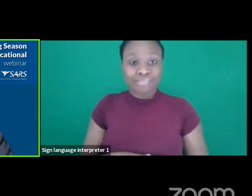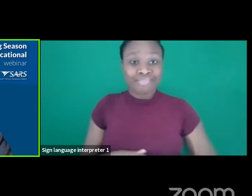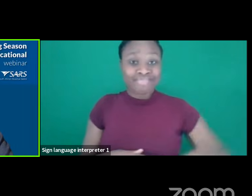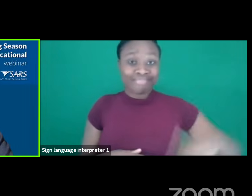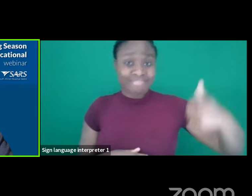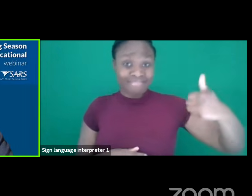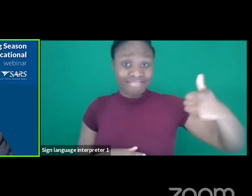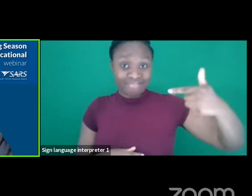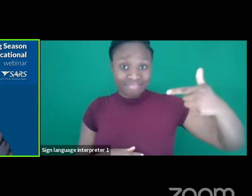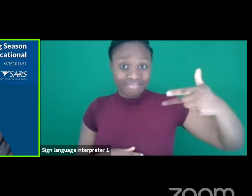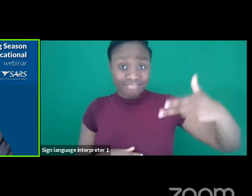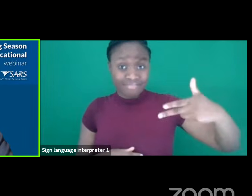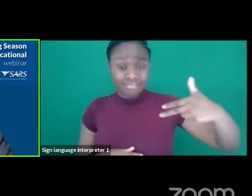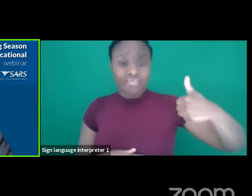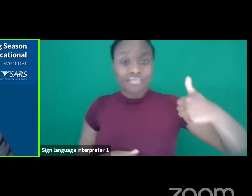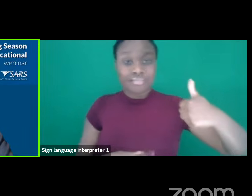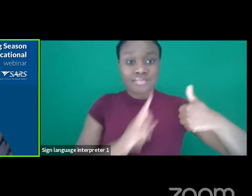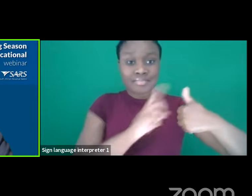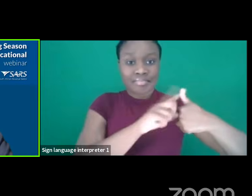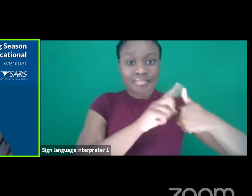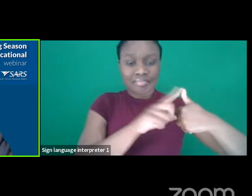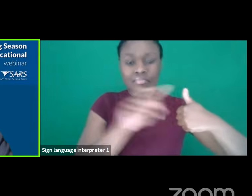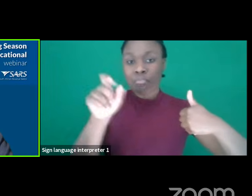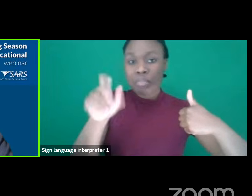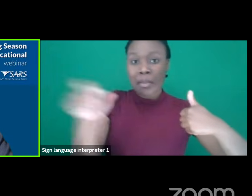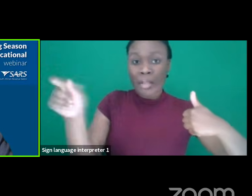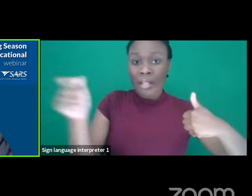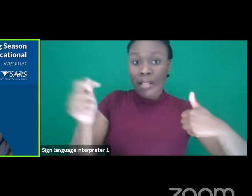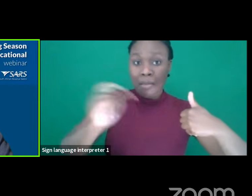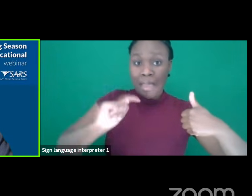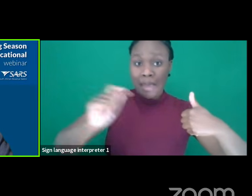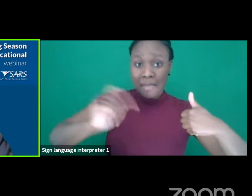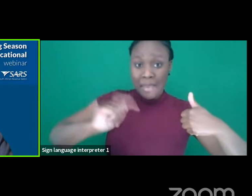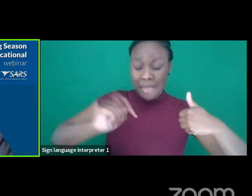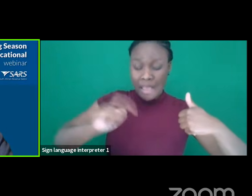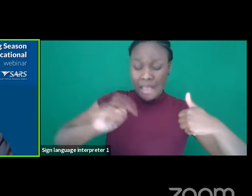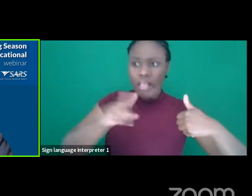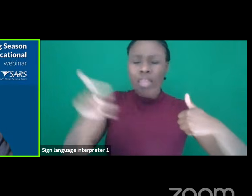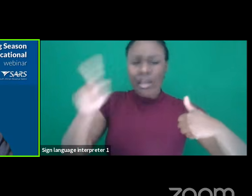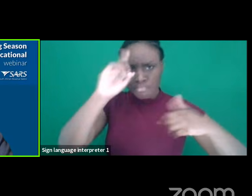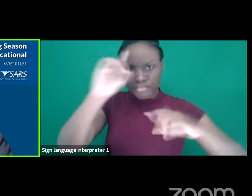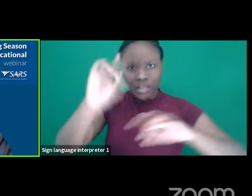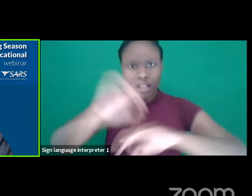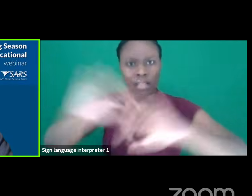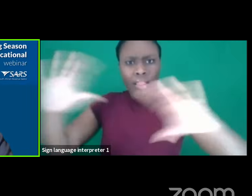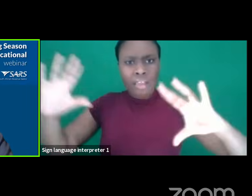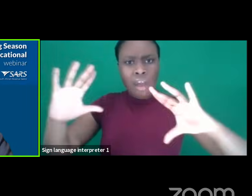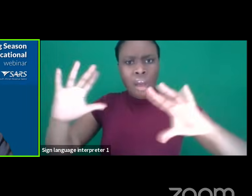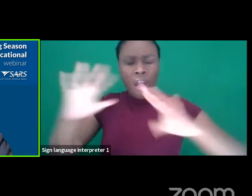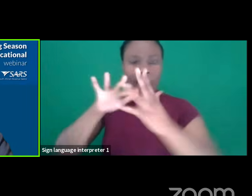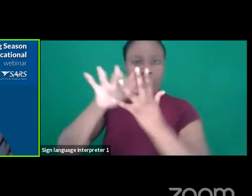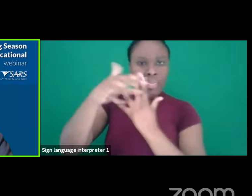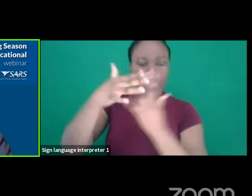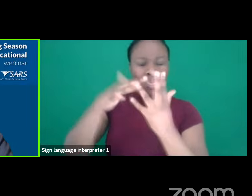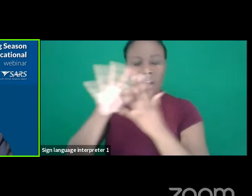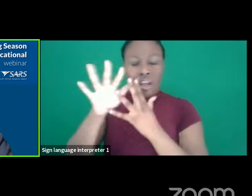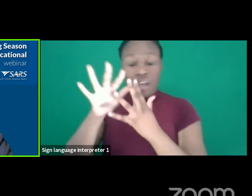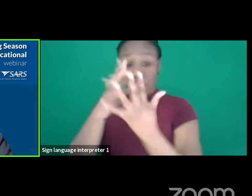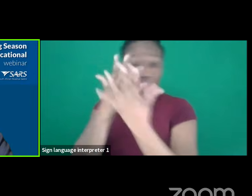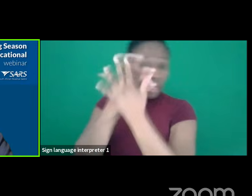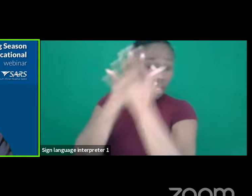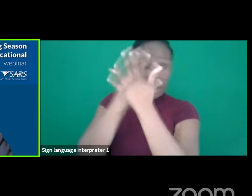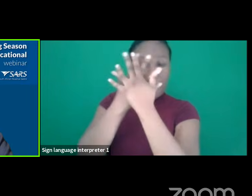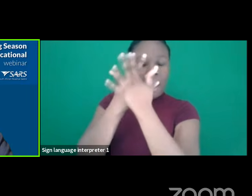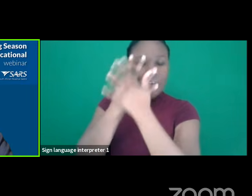providing clarity to taxpayers on their tax obligations. We believe that this is a very